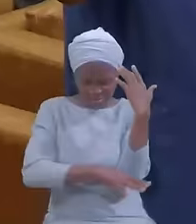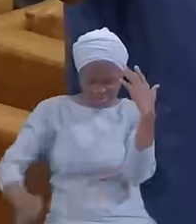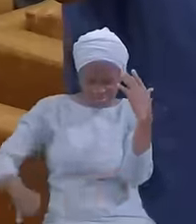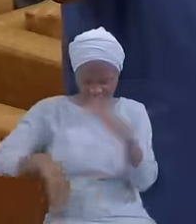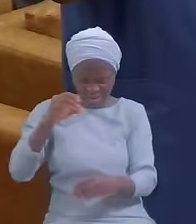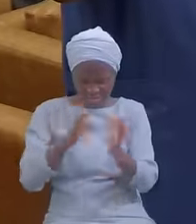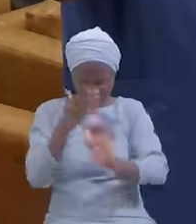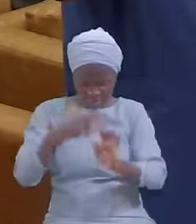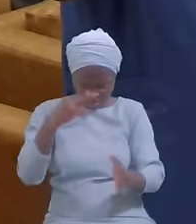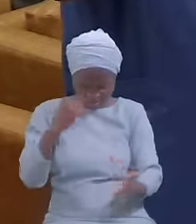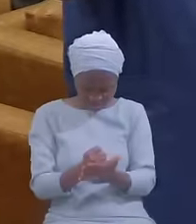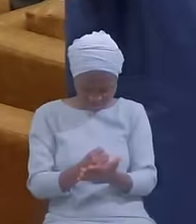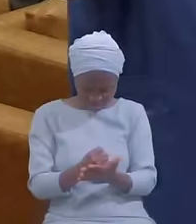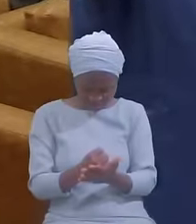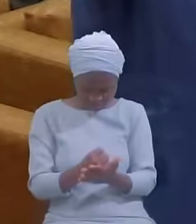Jesus' name.